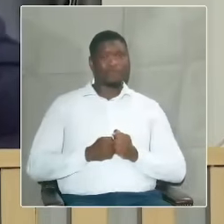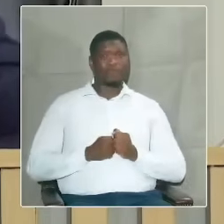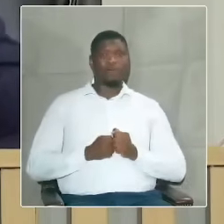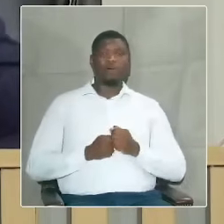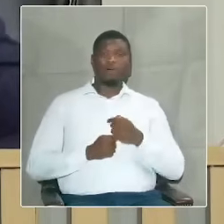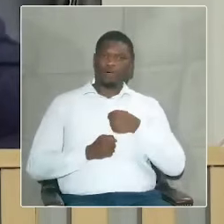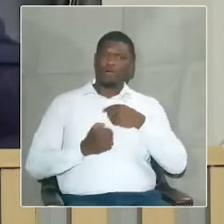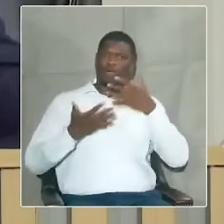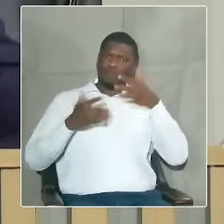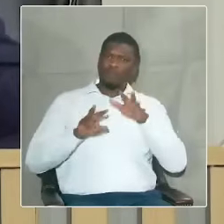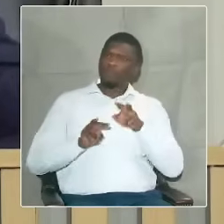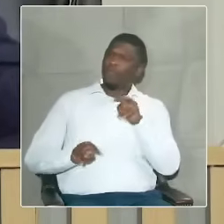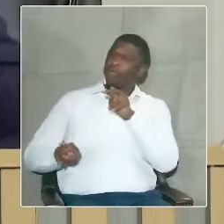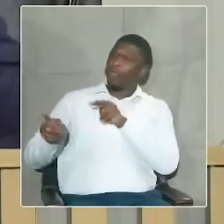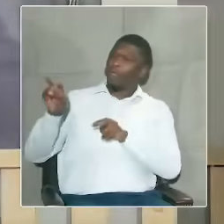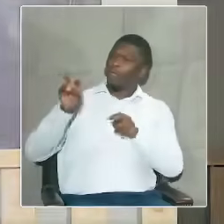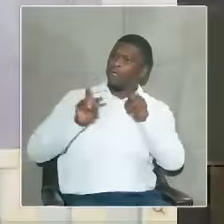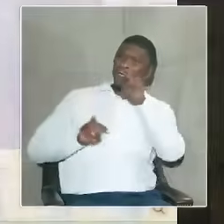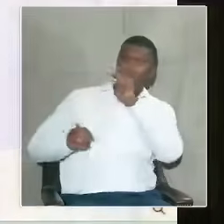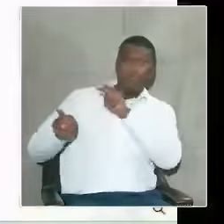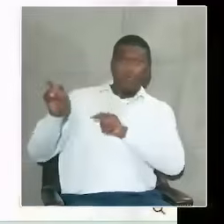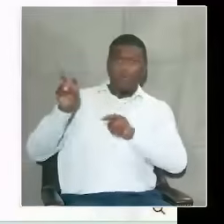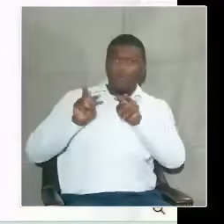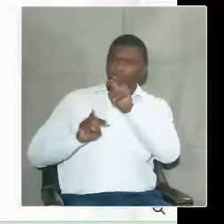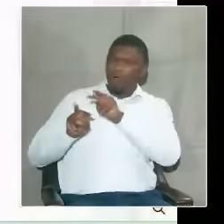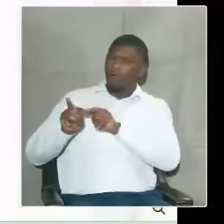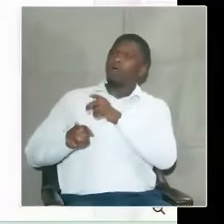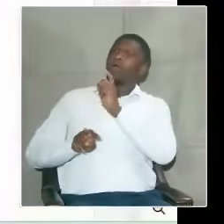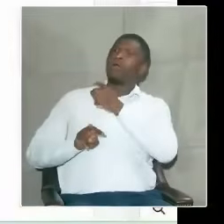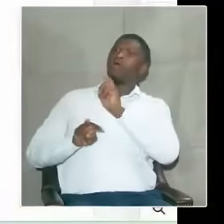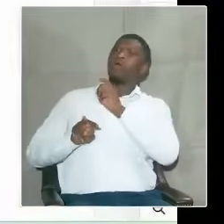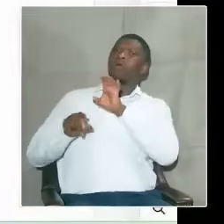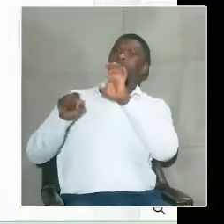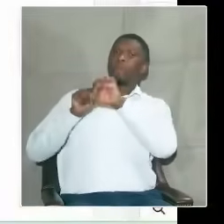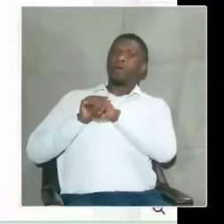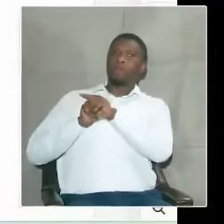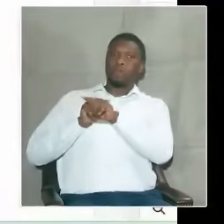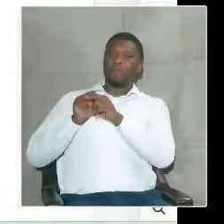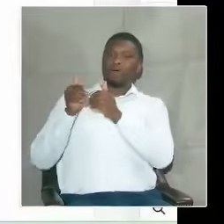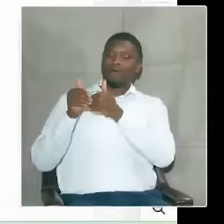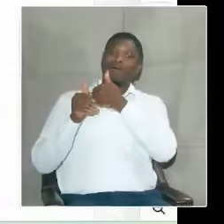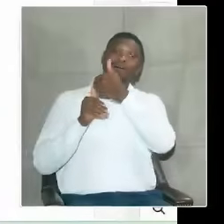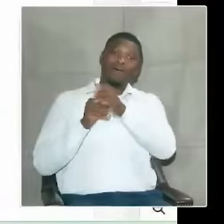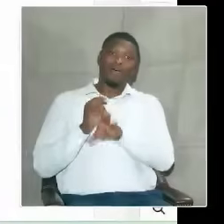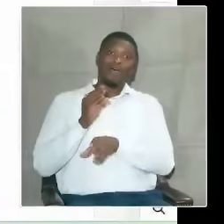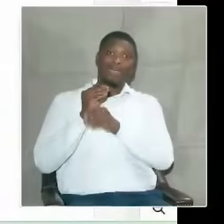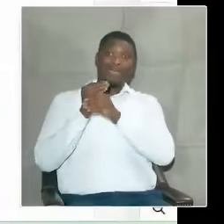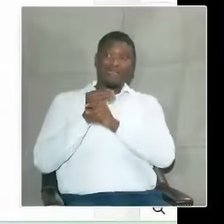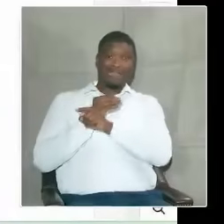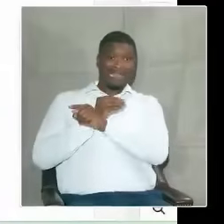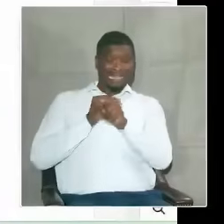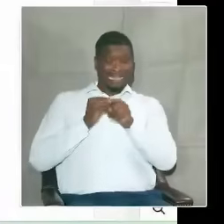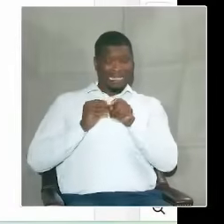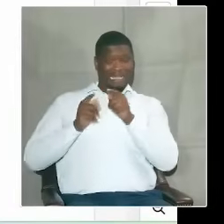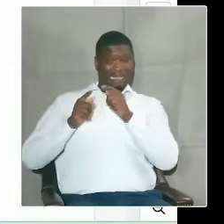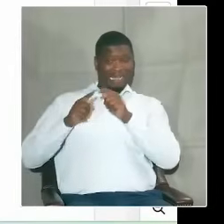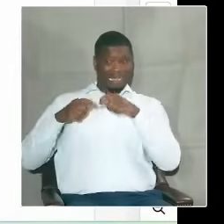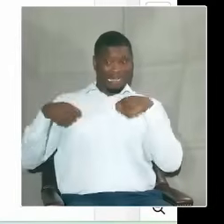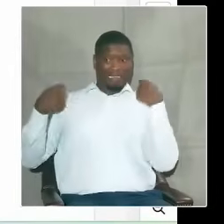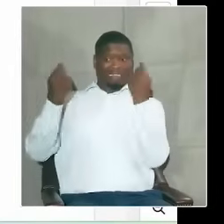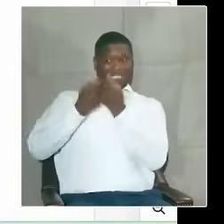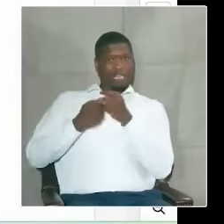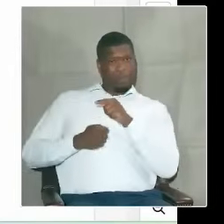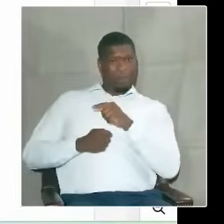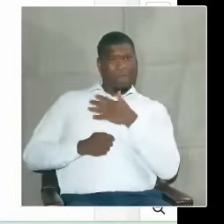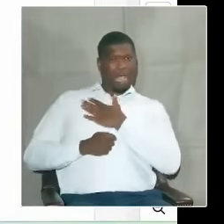My observation in this regard, as indicated above, is that further existence of this team is no